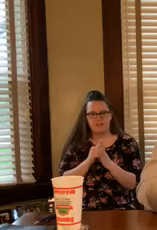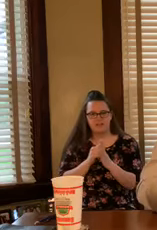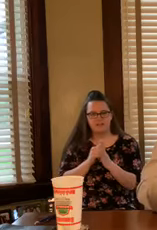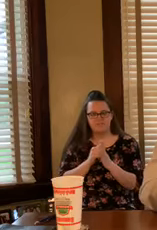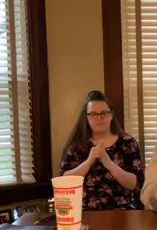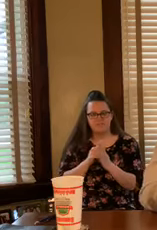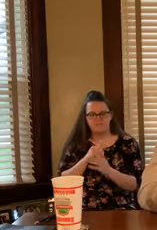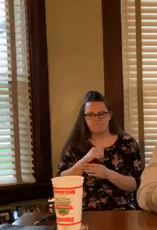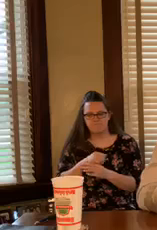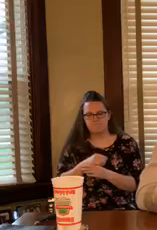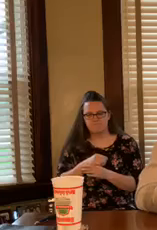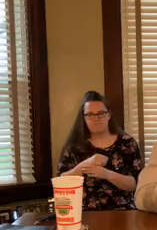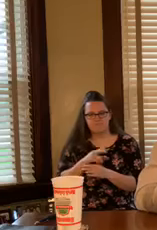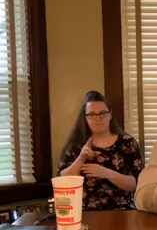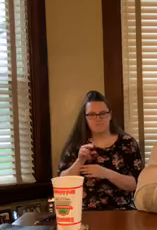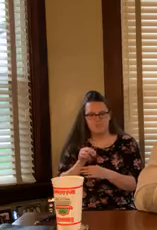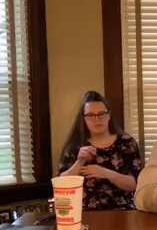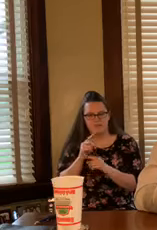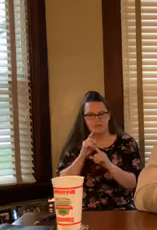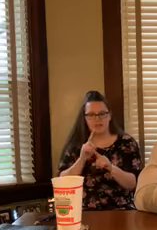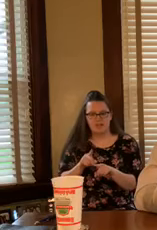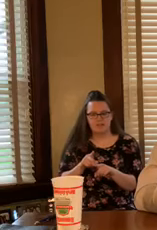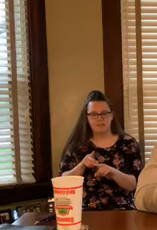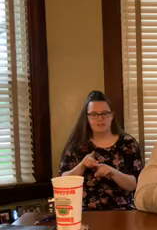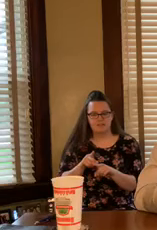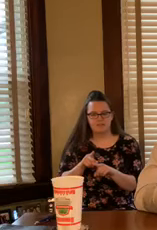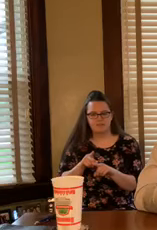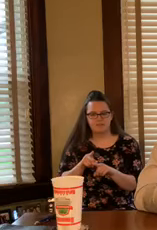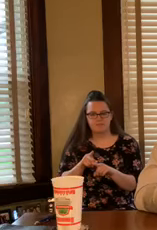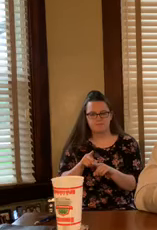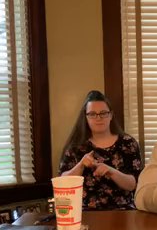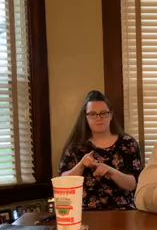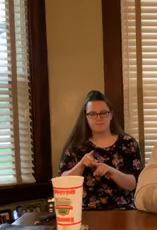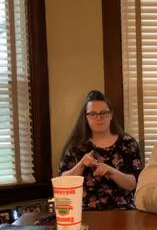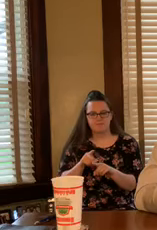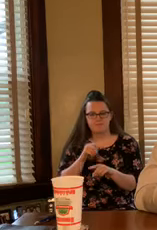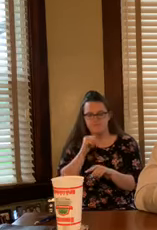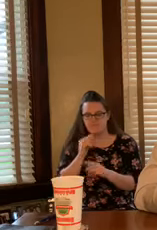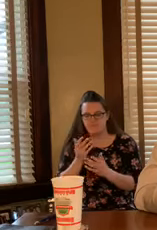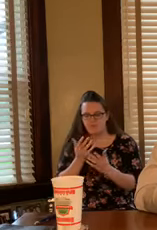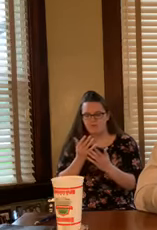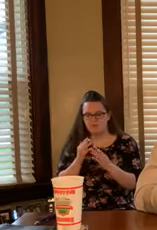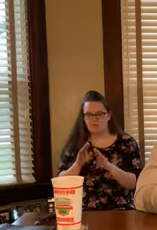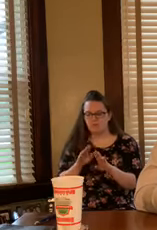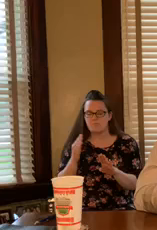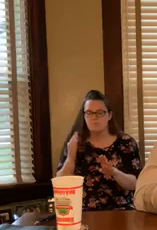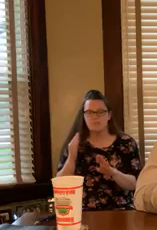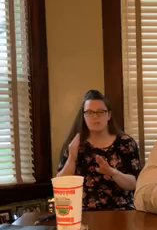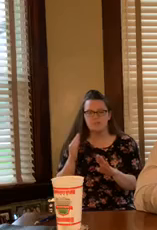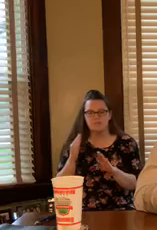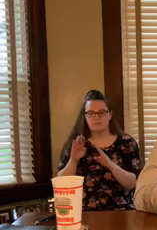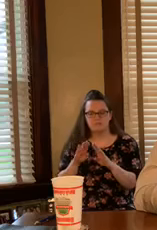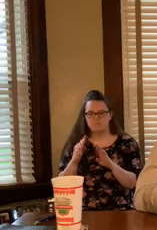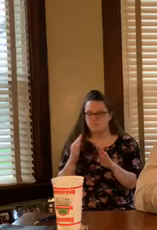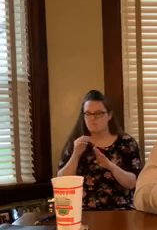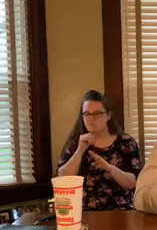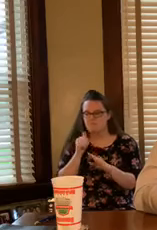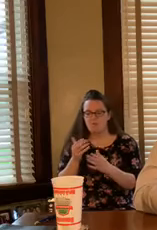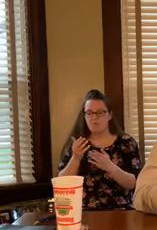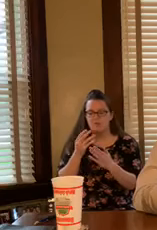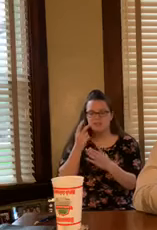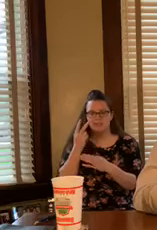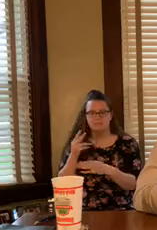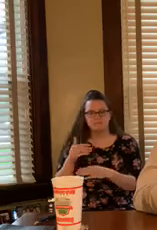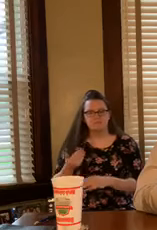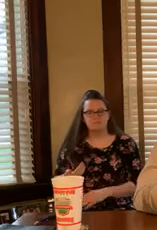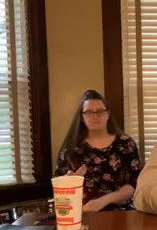names, there's been no answer at the door. They don't want to open the door because they don't want to see